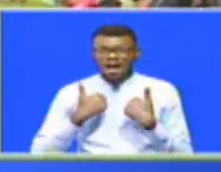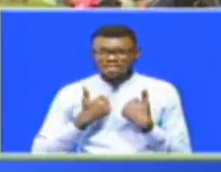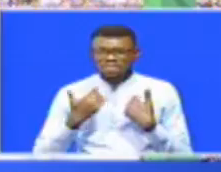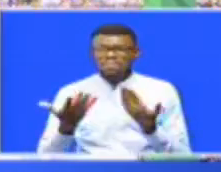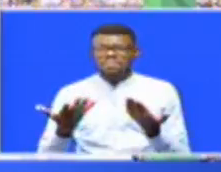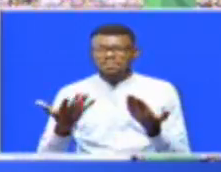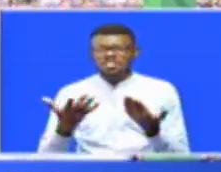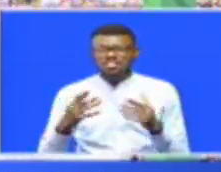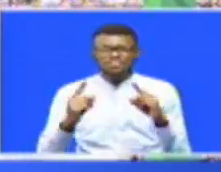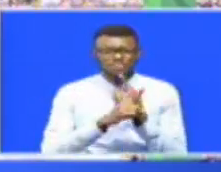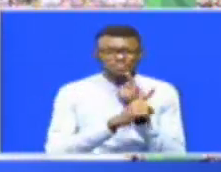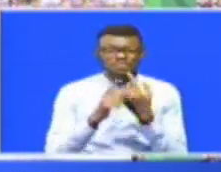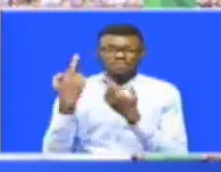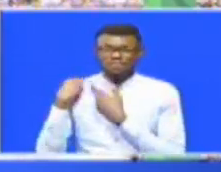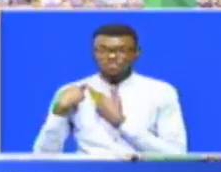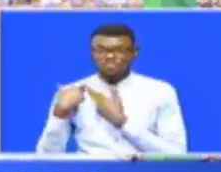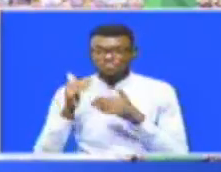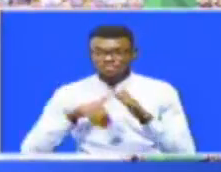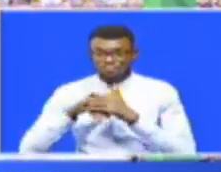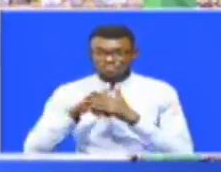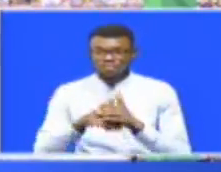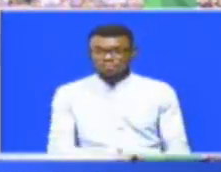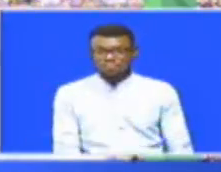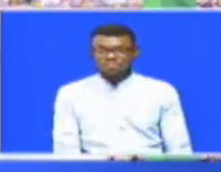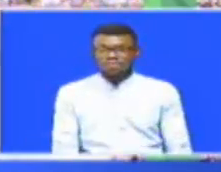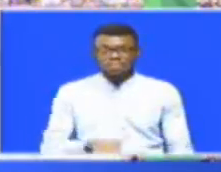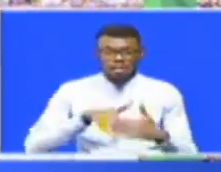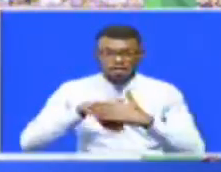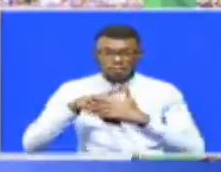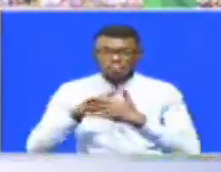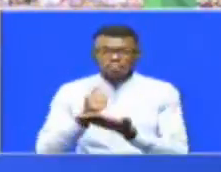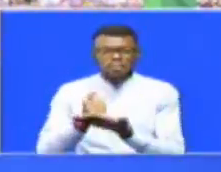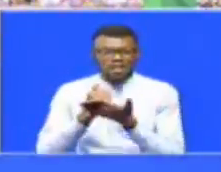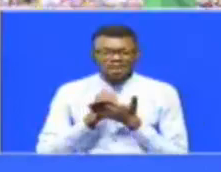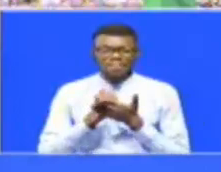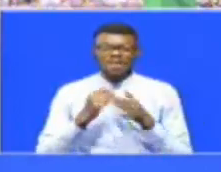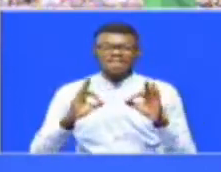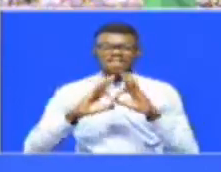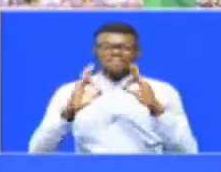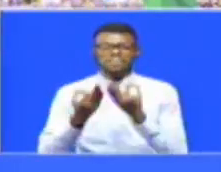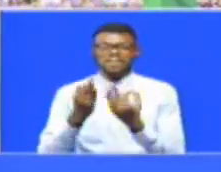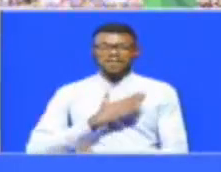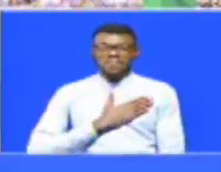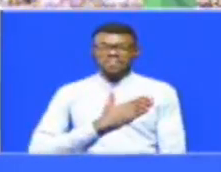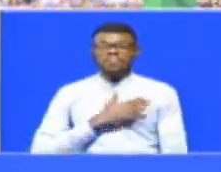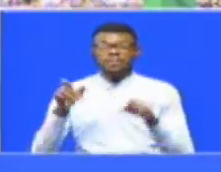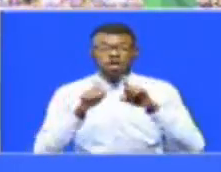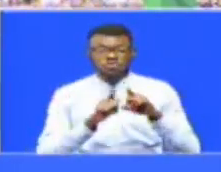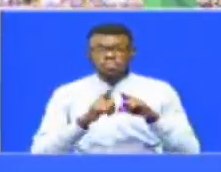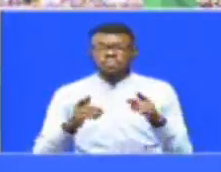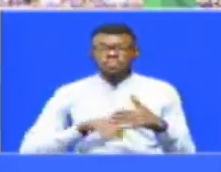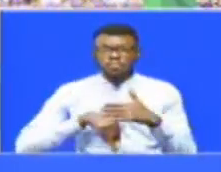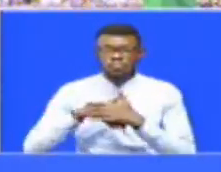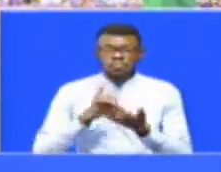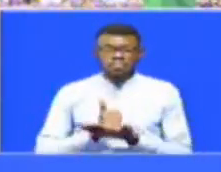the pitch. Mpira umeniweka mahali penye inafaa niishi. Mpira umenitoa kwa familia. Mpira umenipea mahali pengine